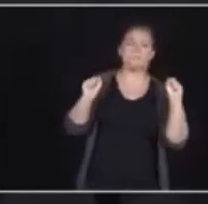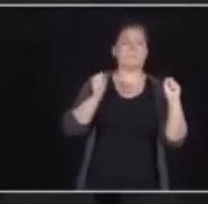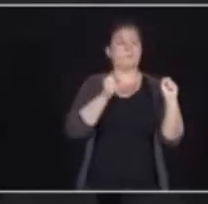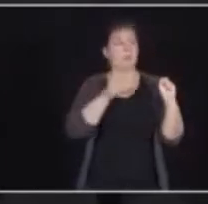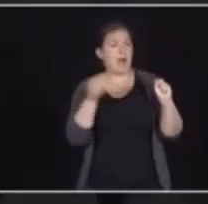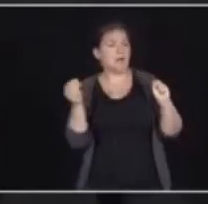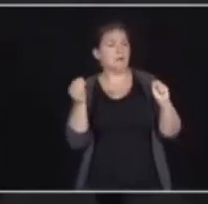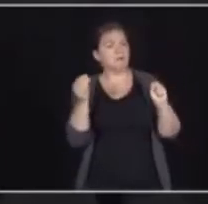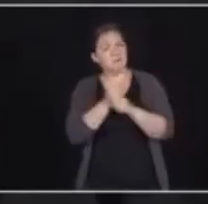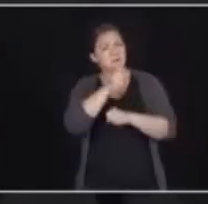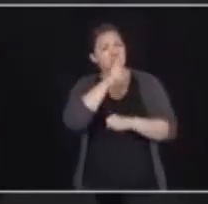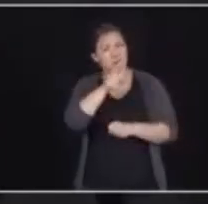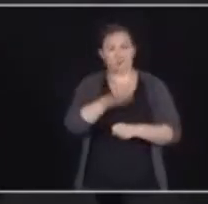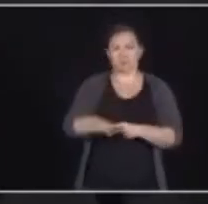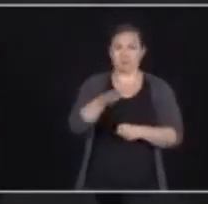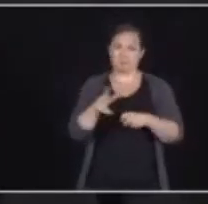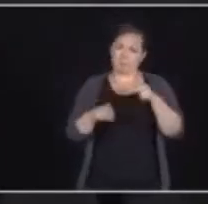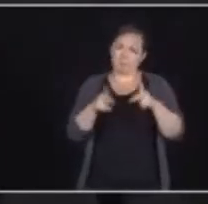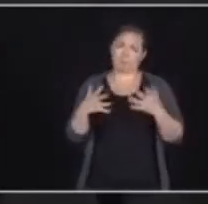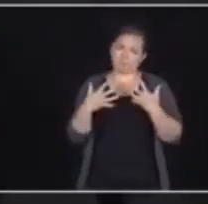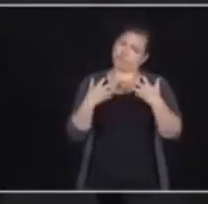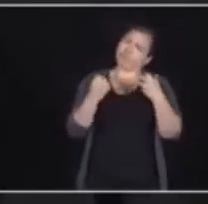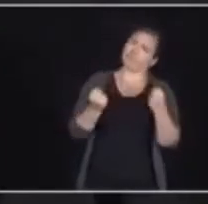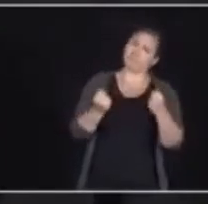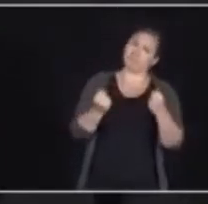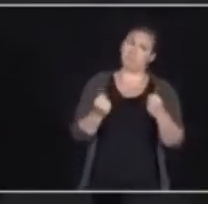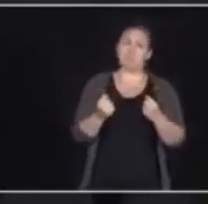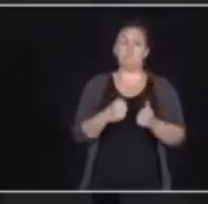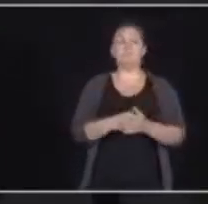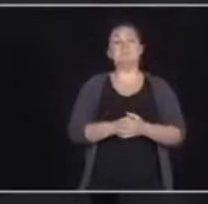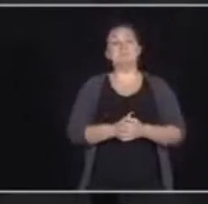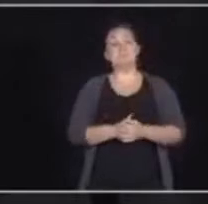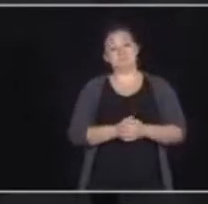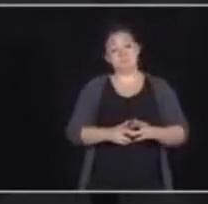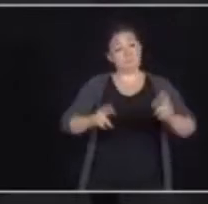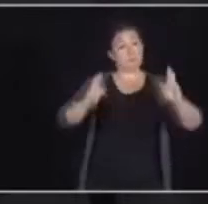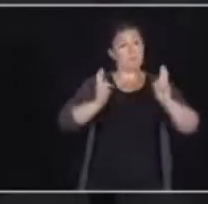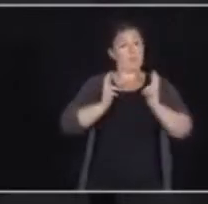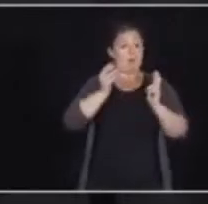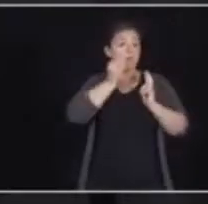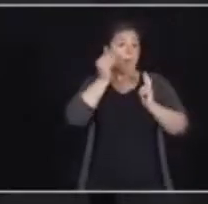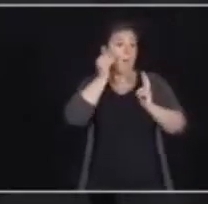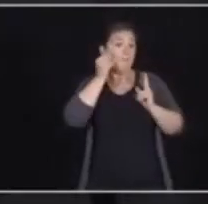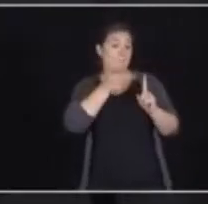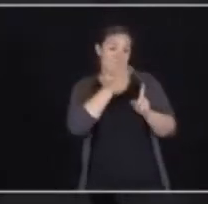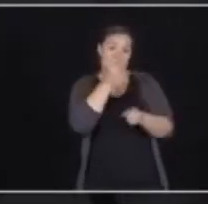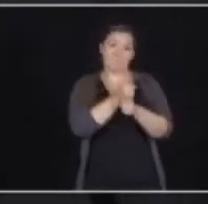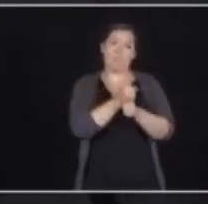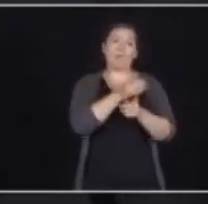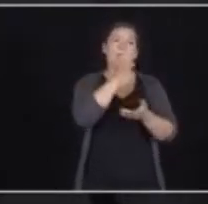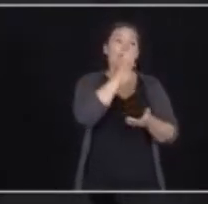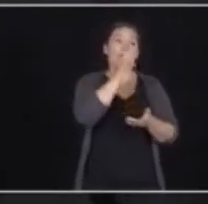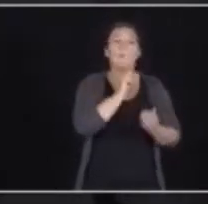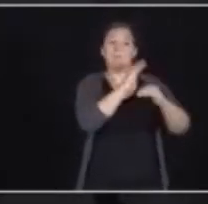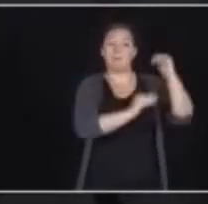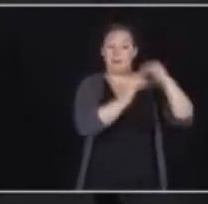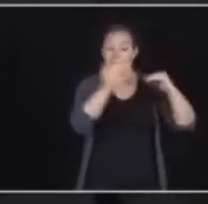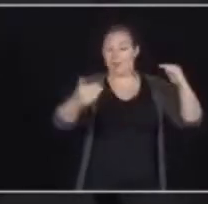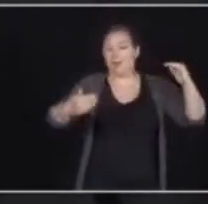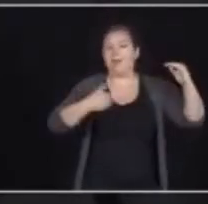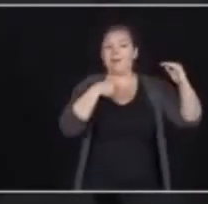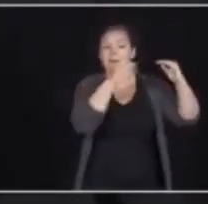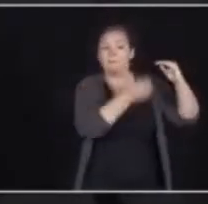their well-being overall. So in retirement homes as well, some of them are older buildings, and specifically to long-term care,